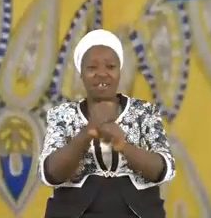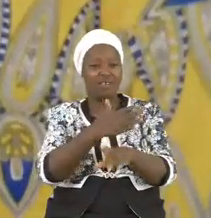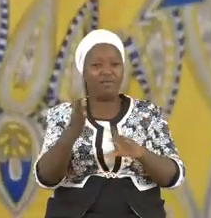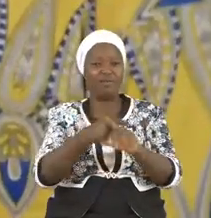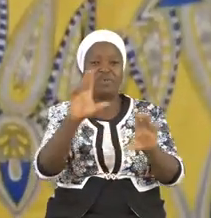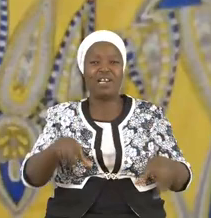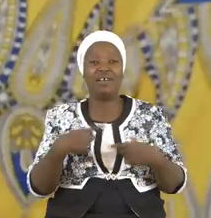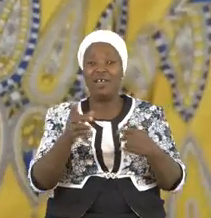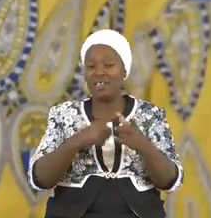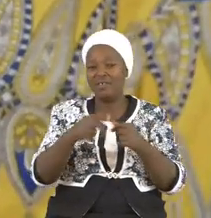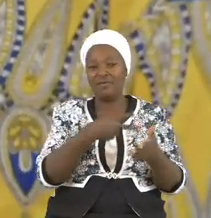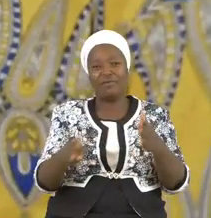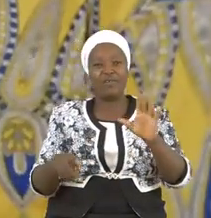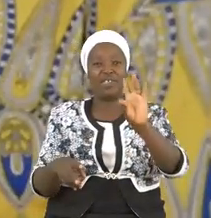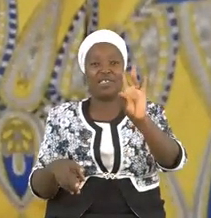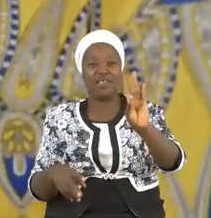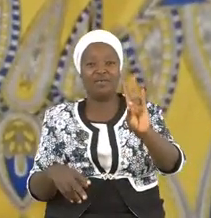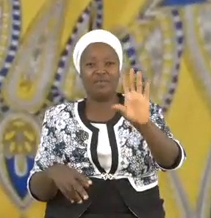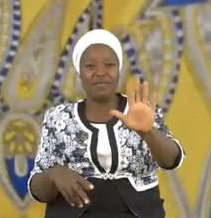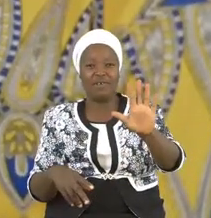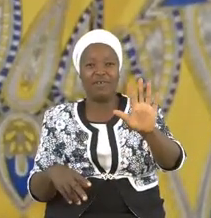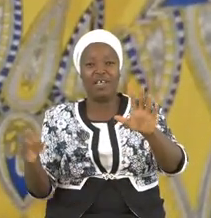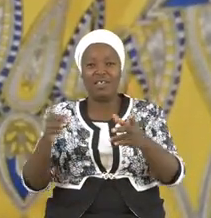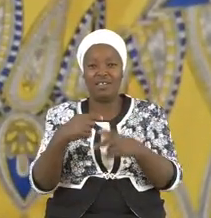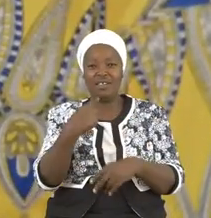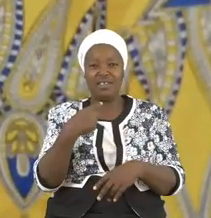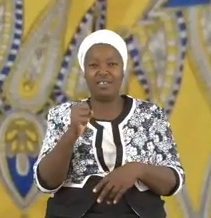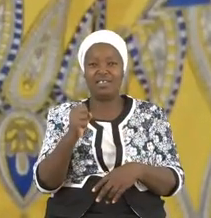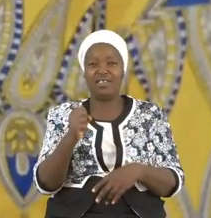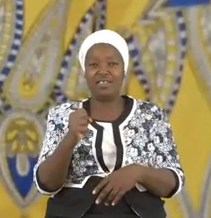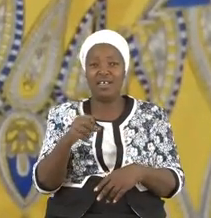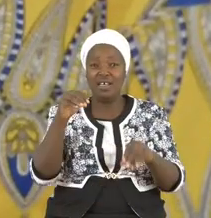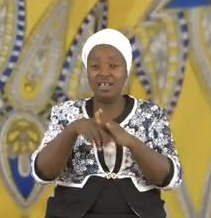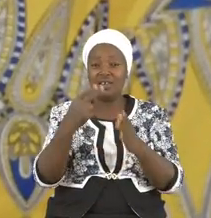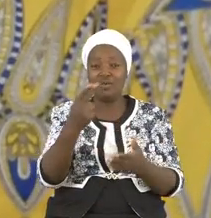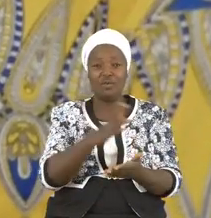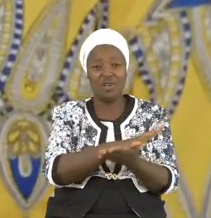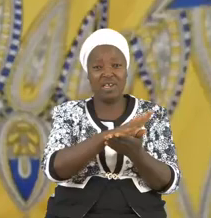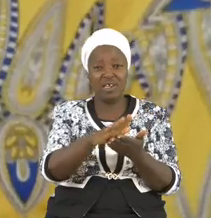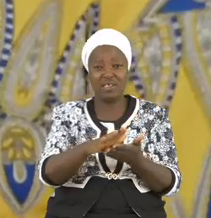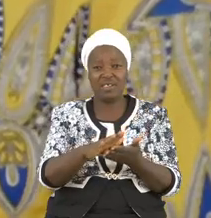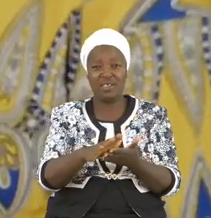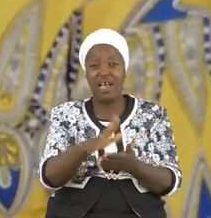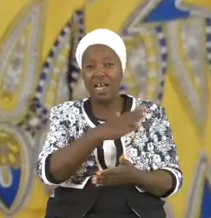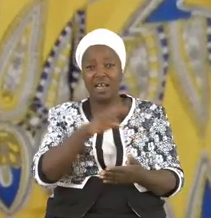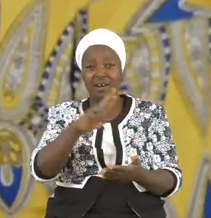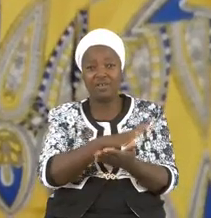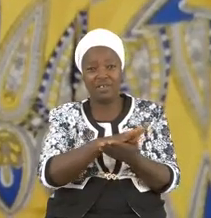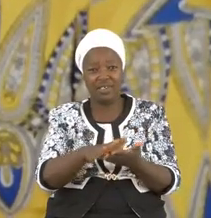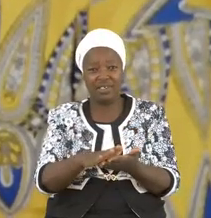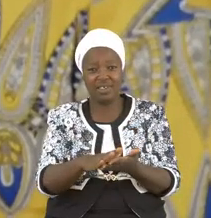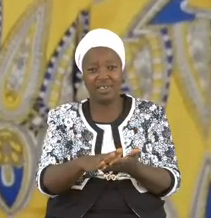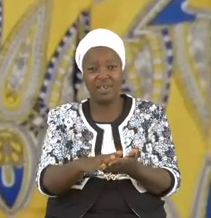verse 75, it says, in holiness and righteousness before